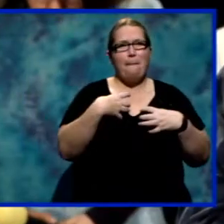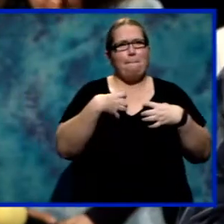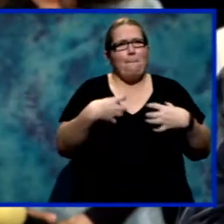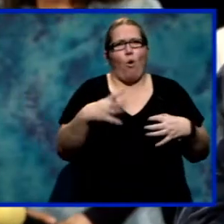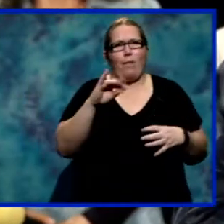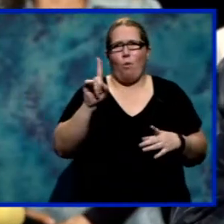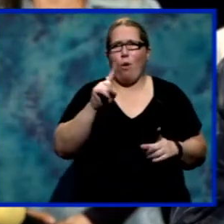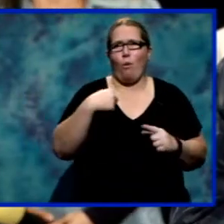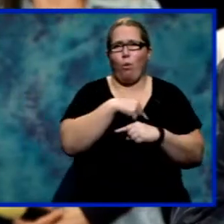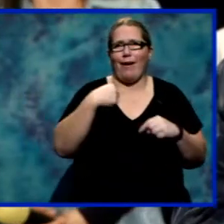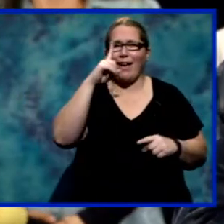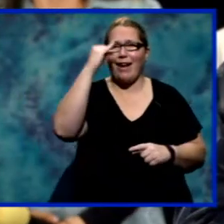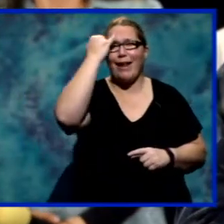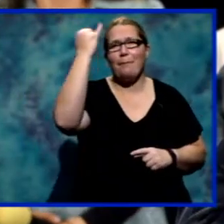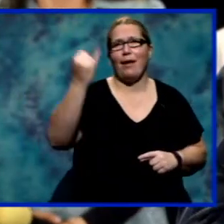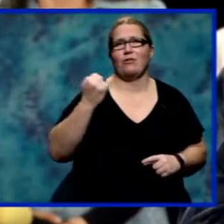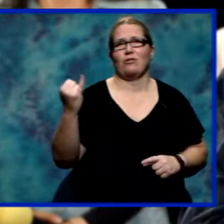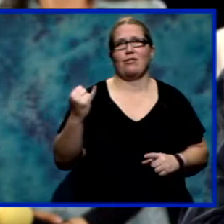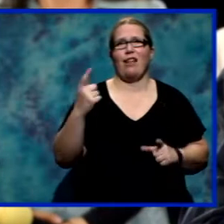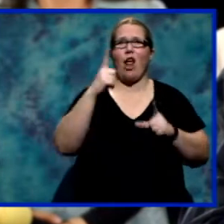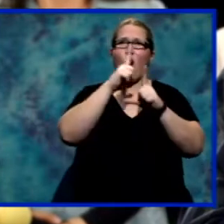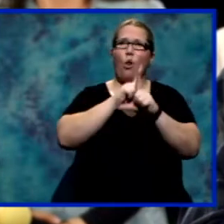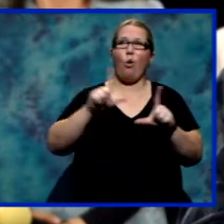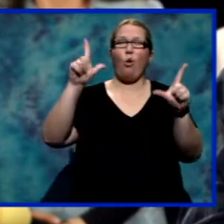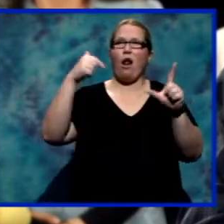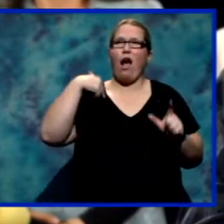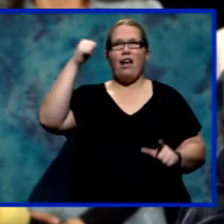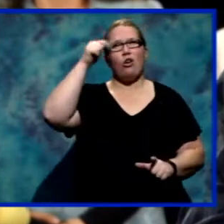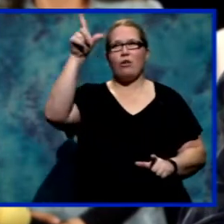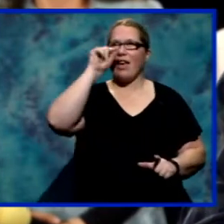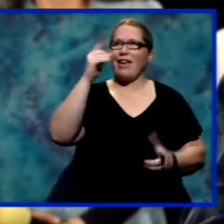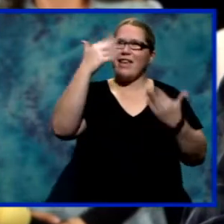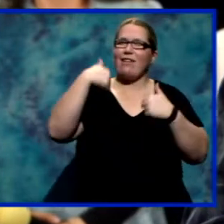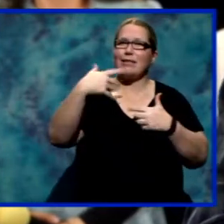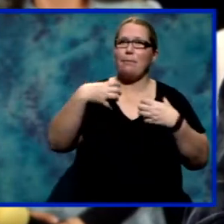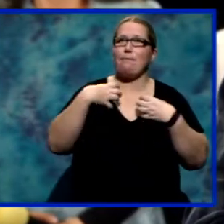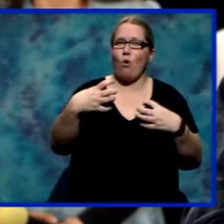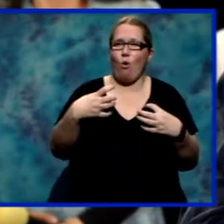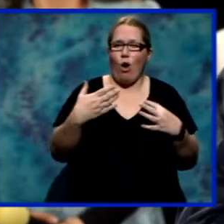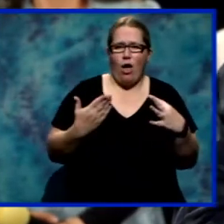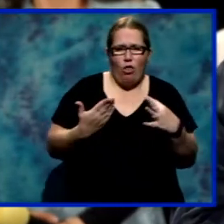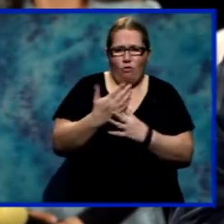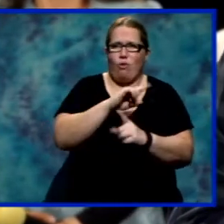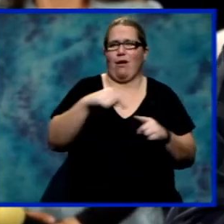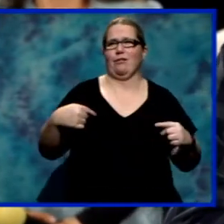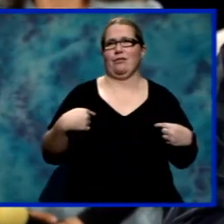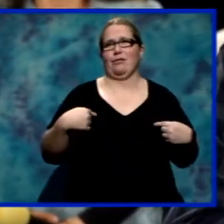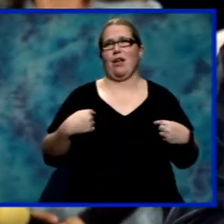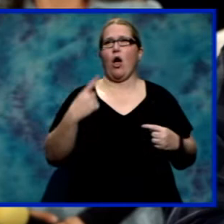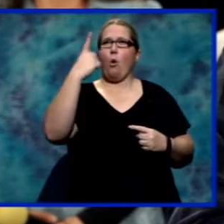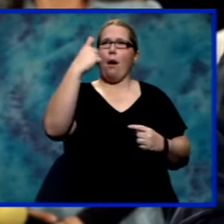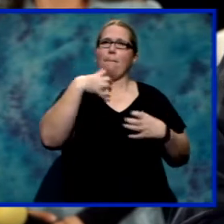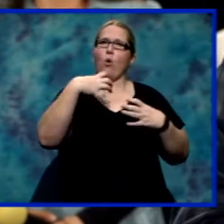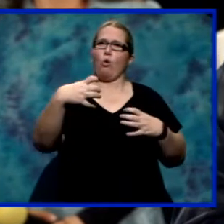imagine. But I know, Lord, and I sense you can do so much more in us and through us. And so one more time